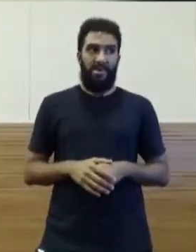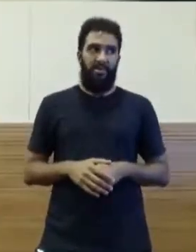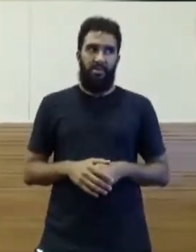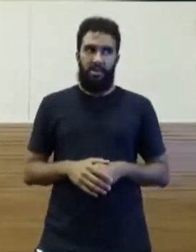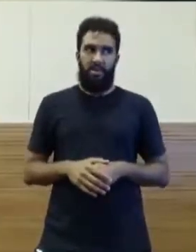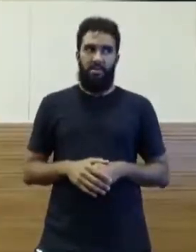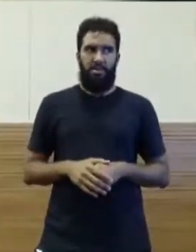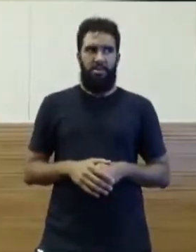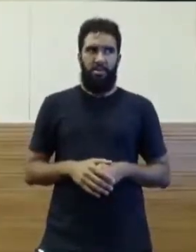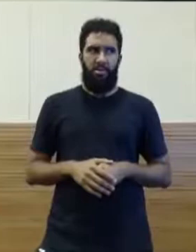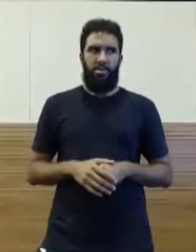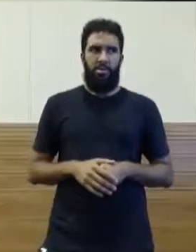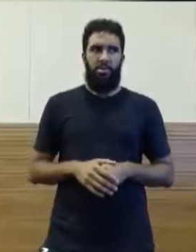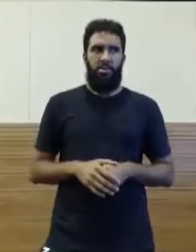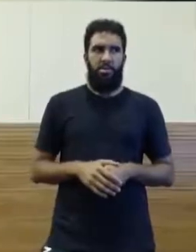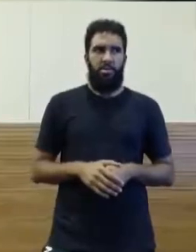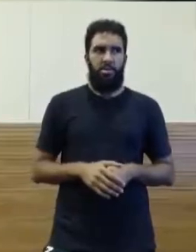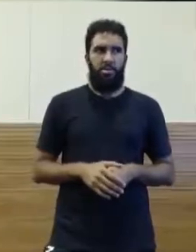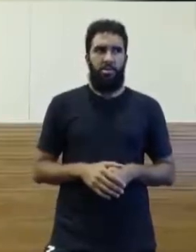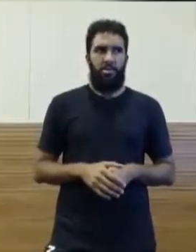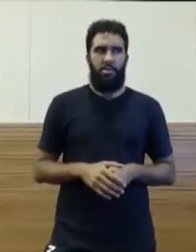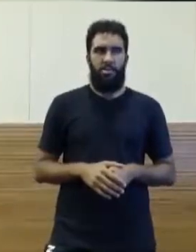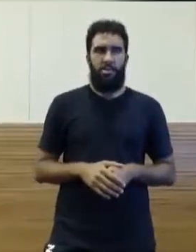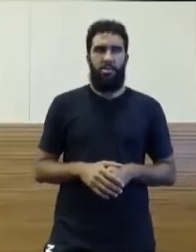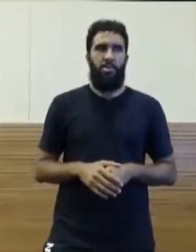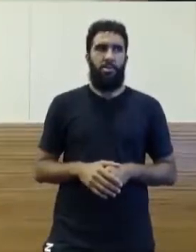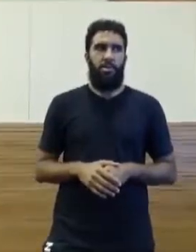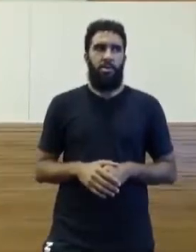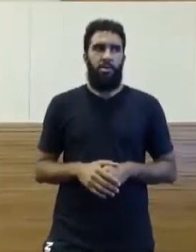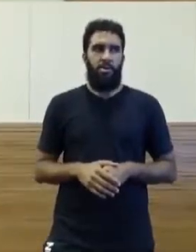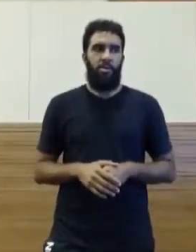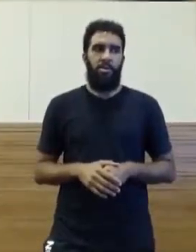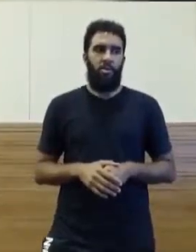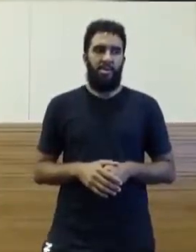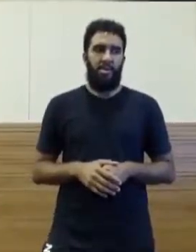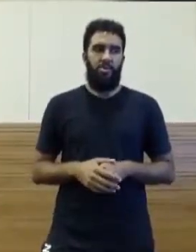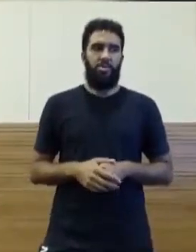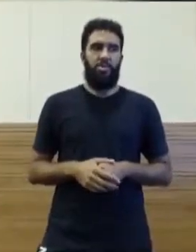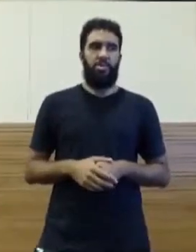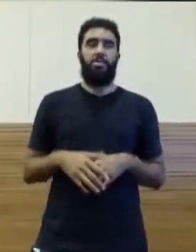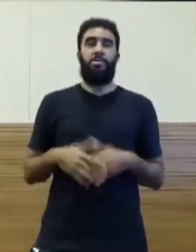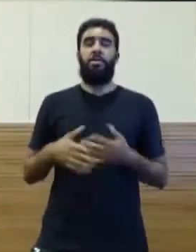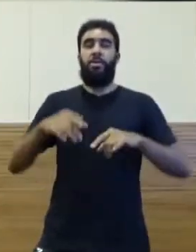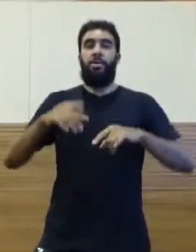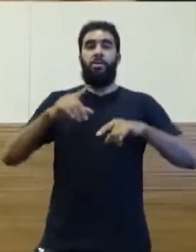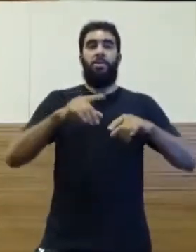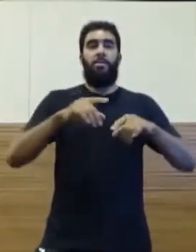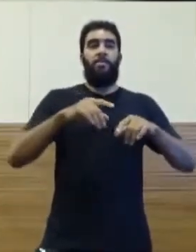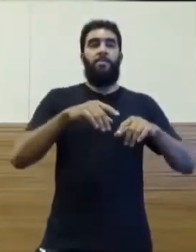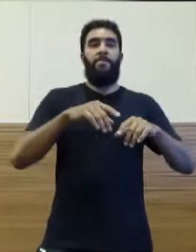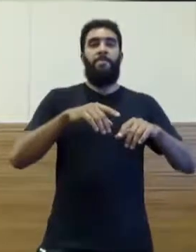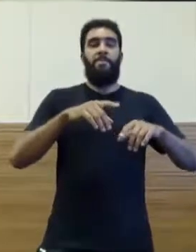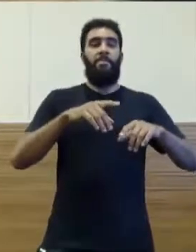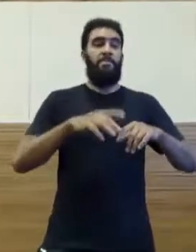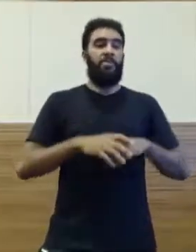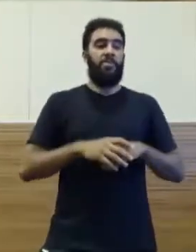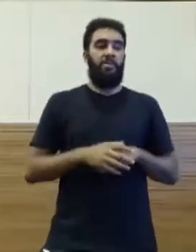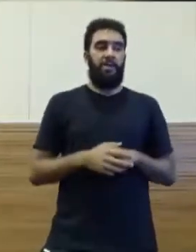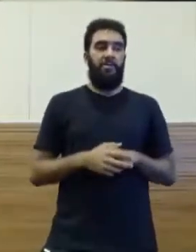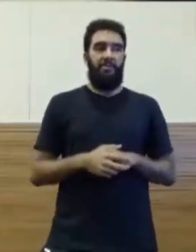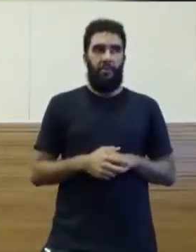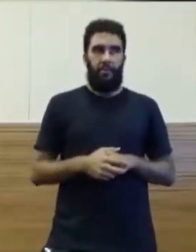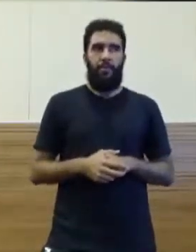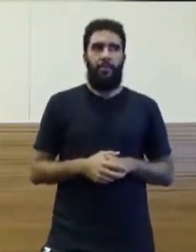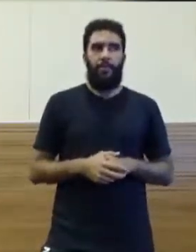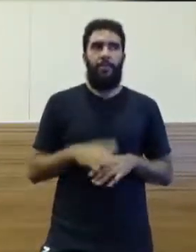and that has been used by all sectors, which is the great challenge. And from the production of food